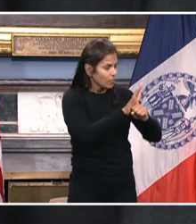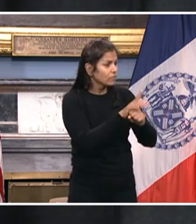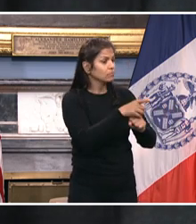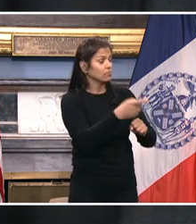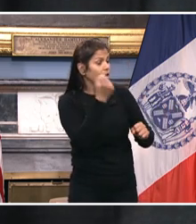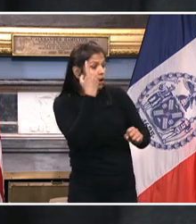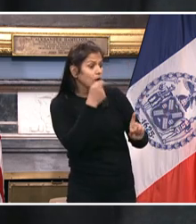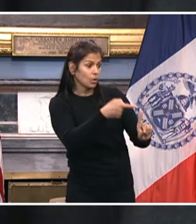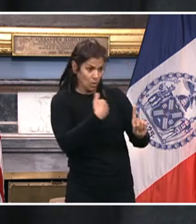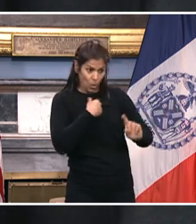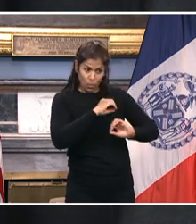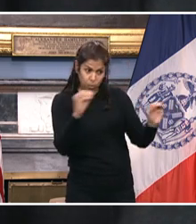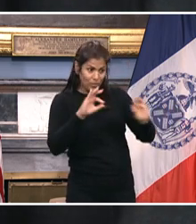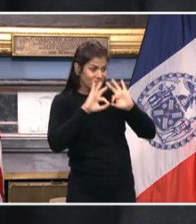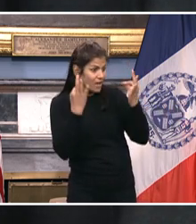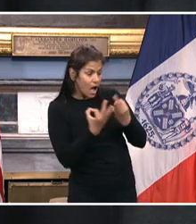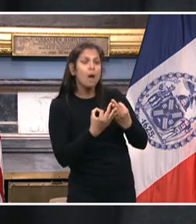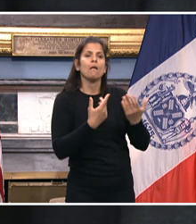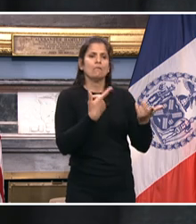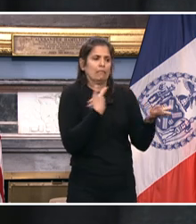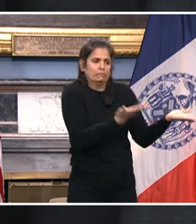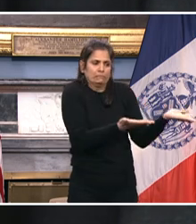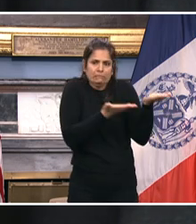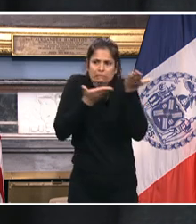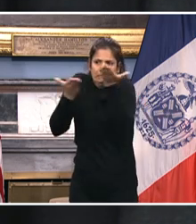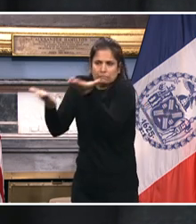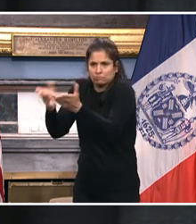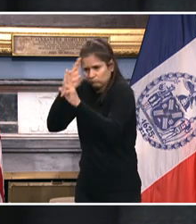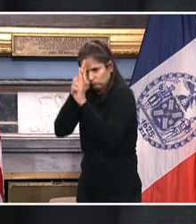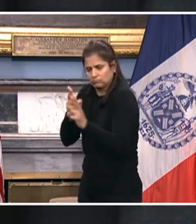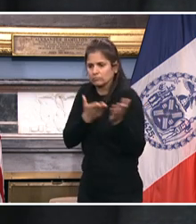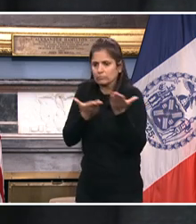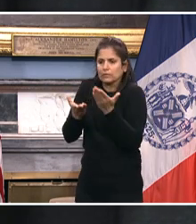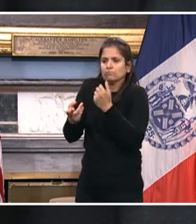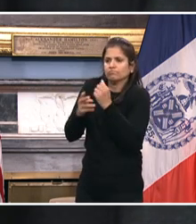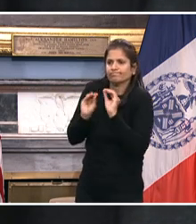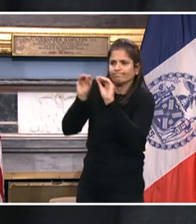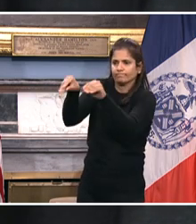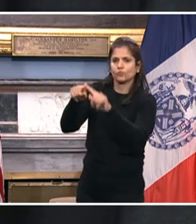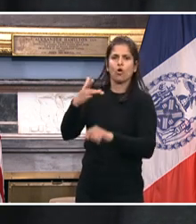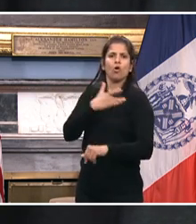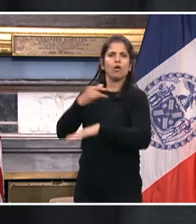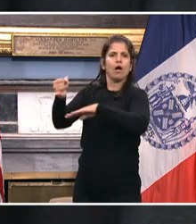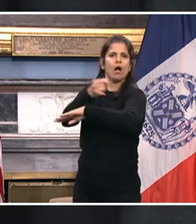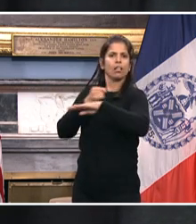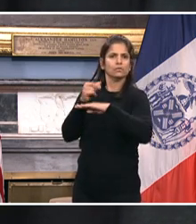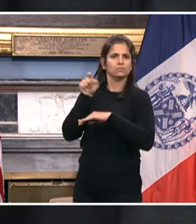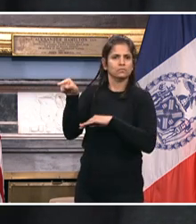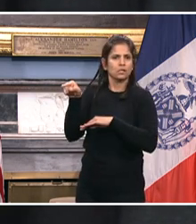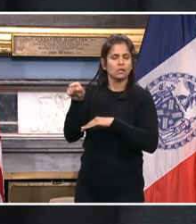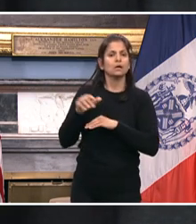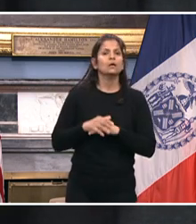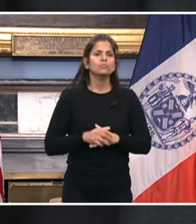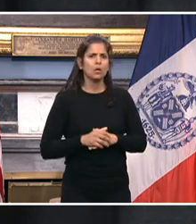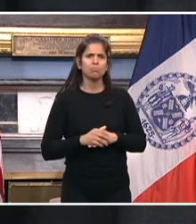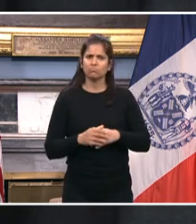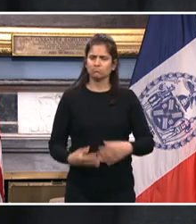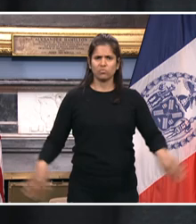generations. So anyone who is passing away now from any cause, that's what's happening. But more people are passing